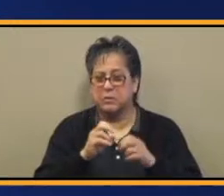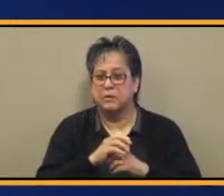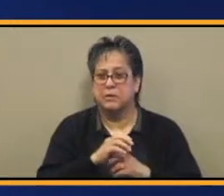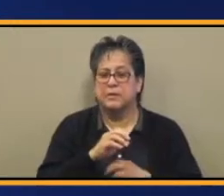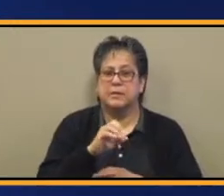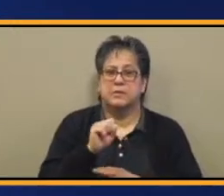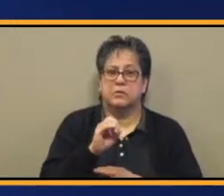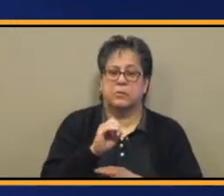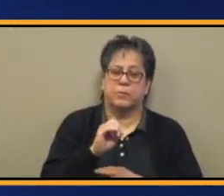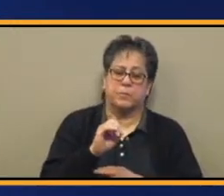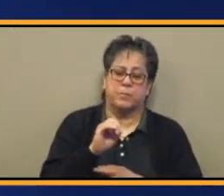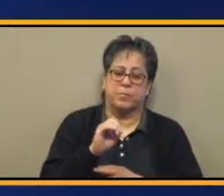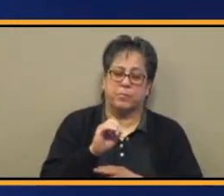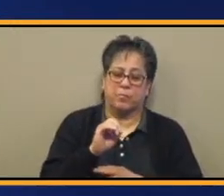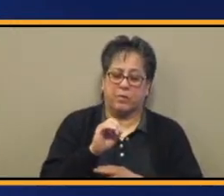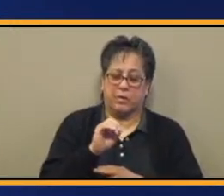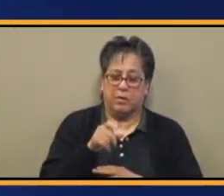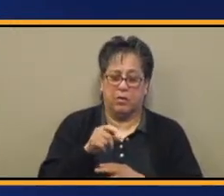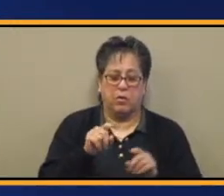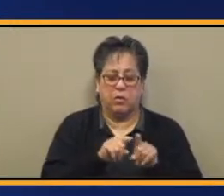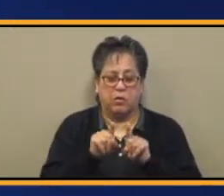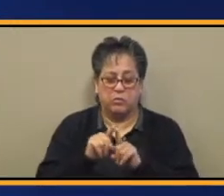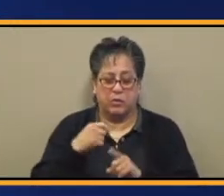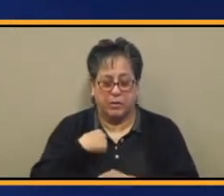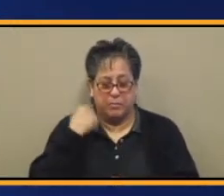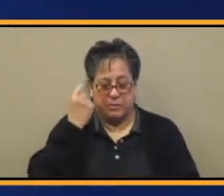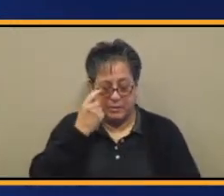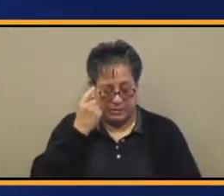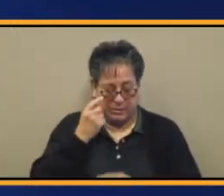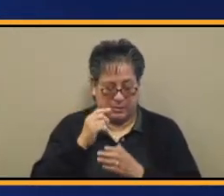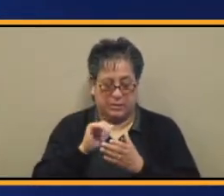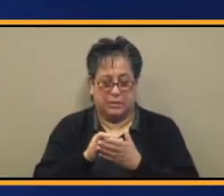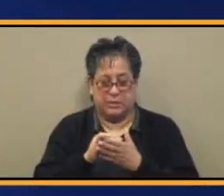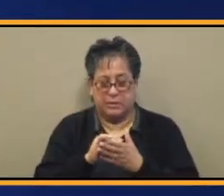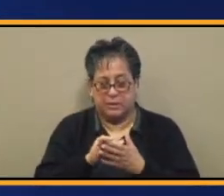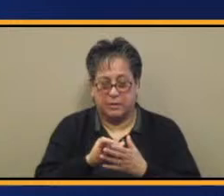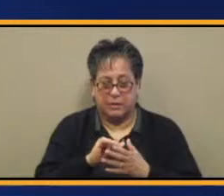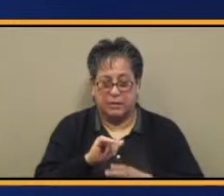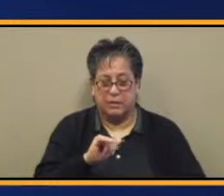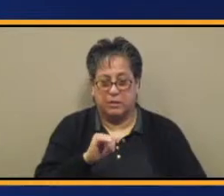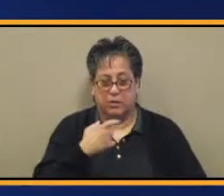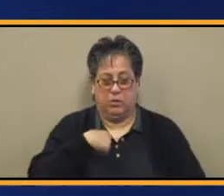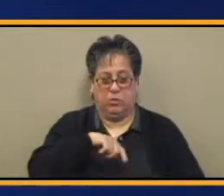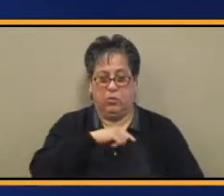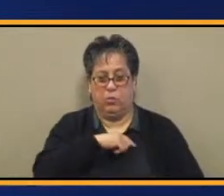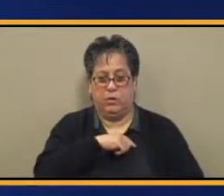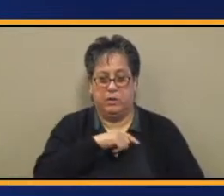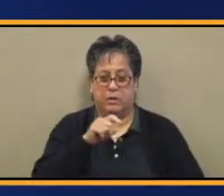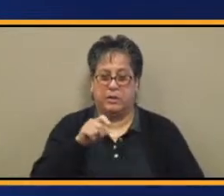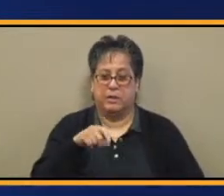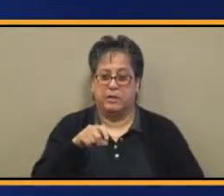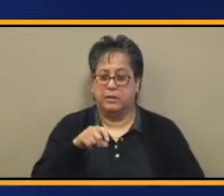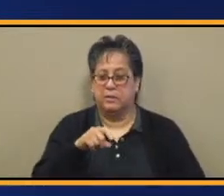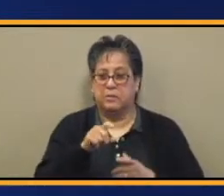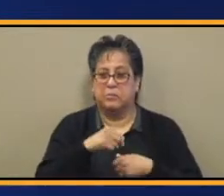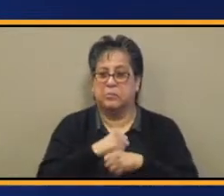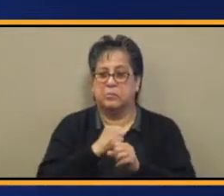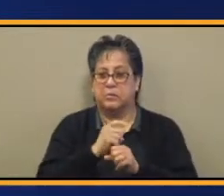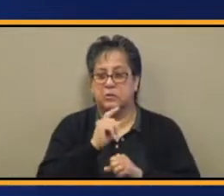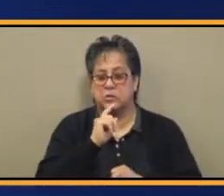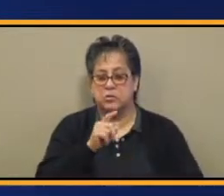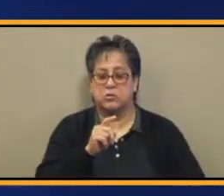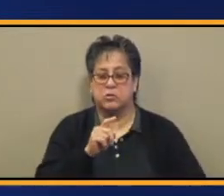on. I'm also thinking that we need to make sure